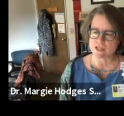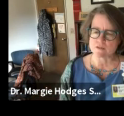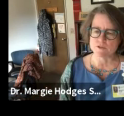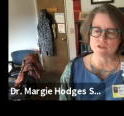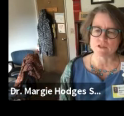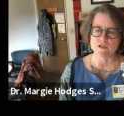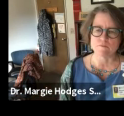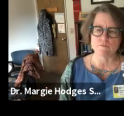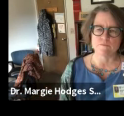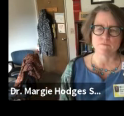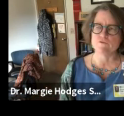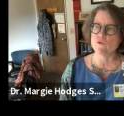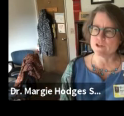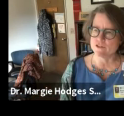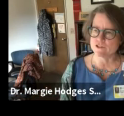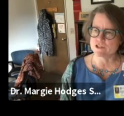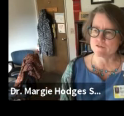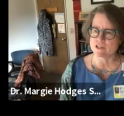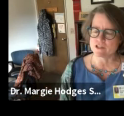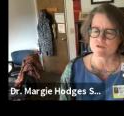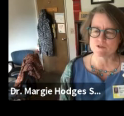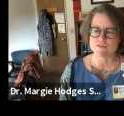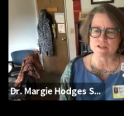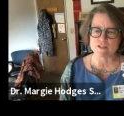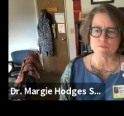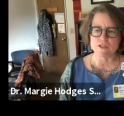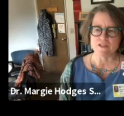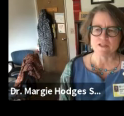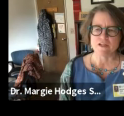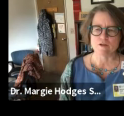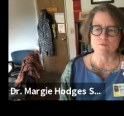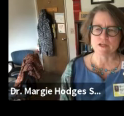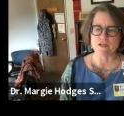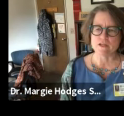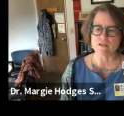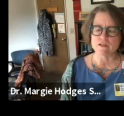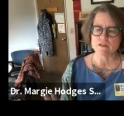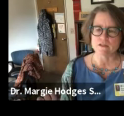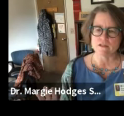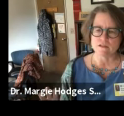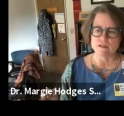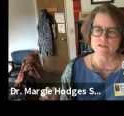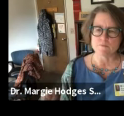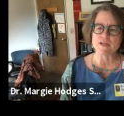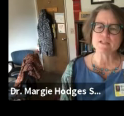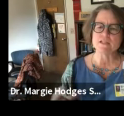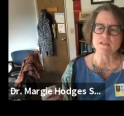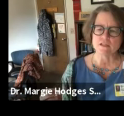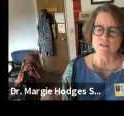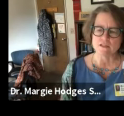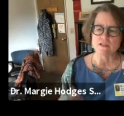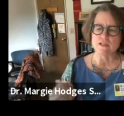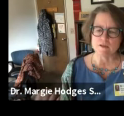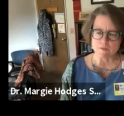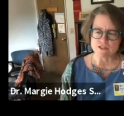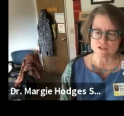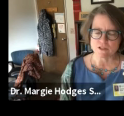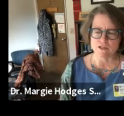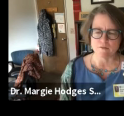school textbook before the University of Rochester was founded, and depicting